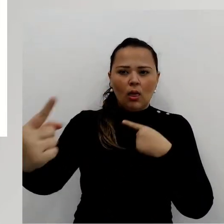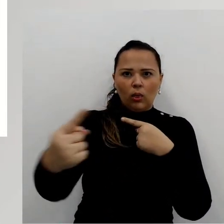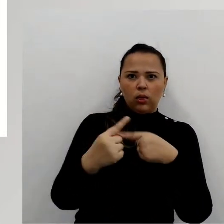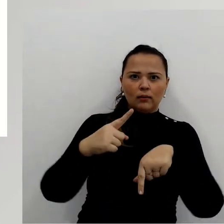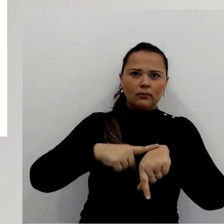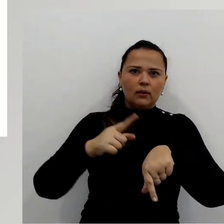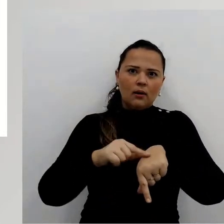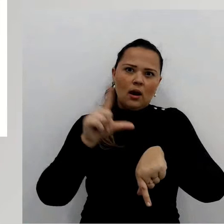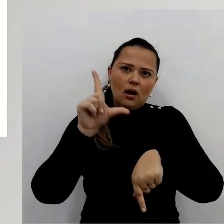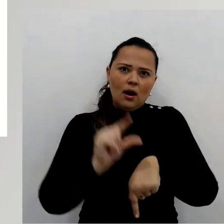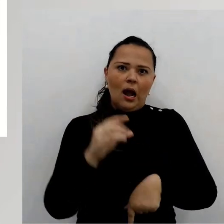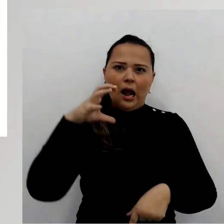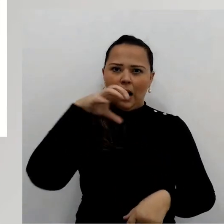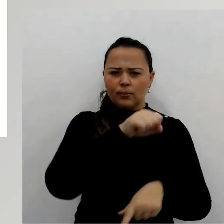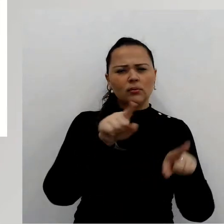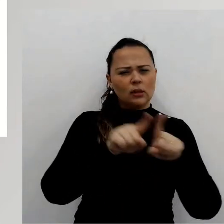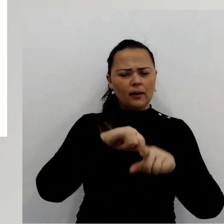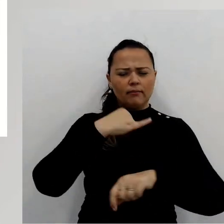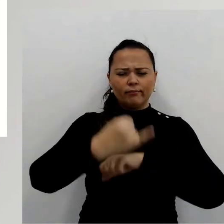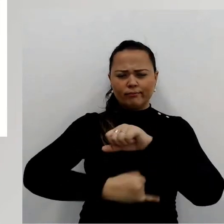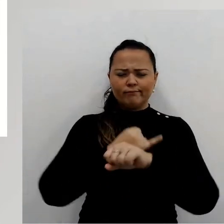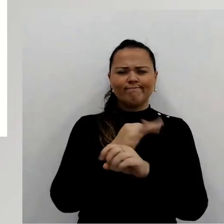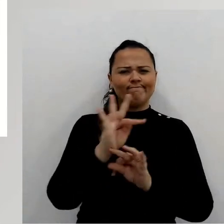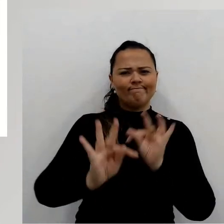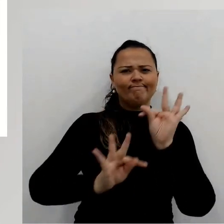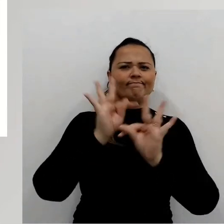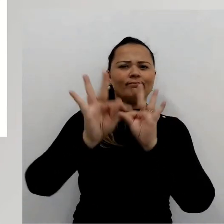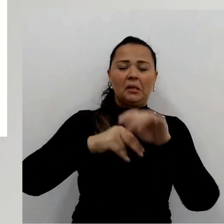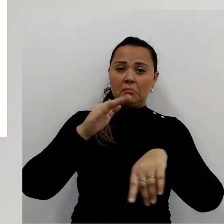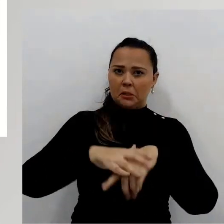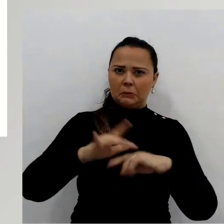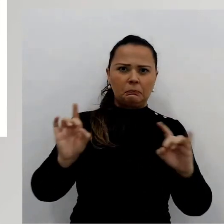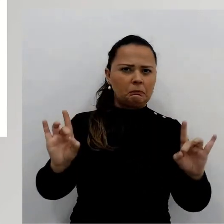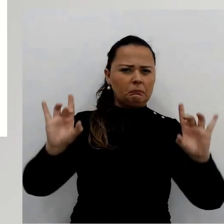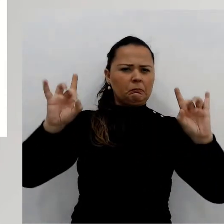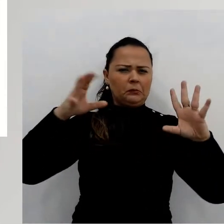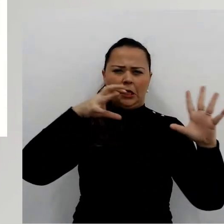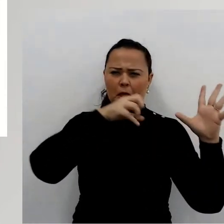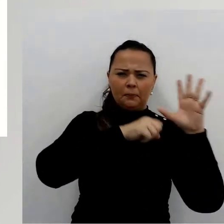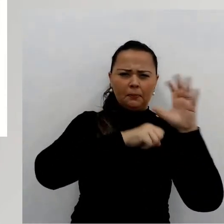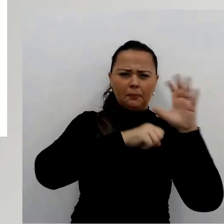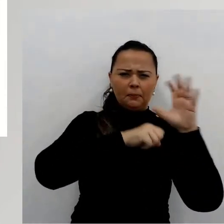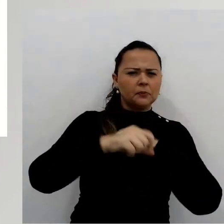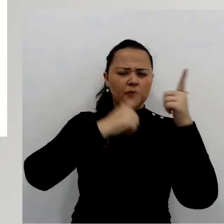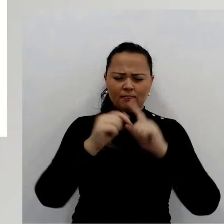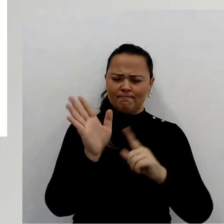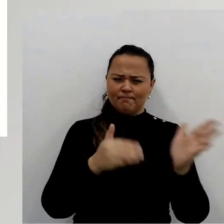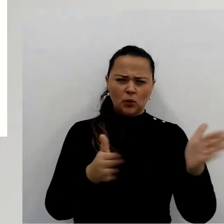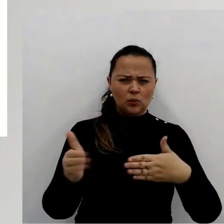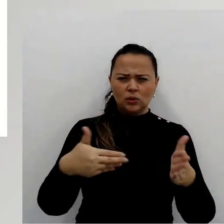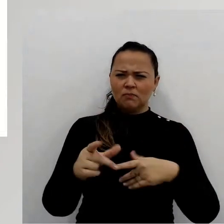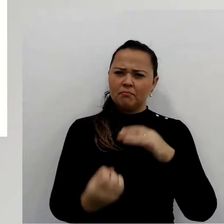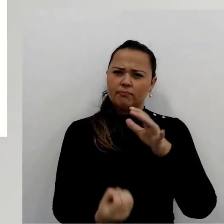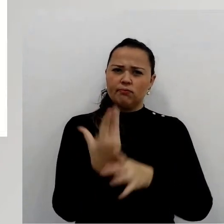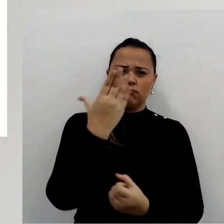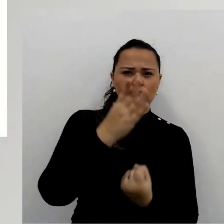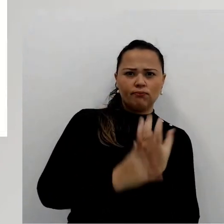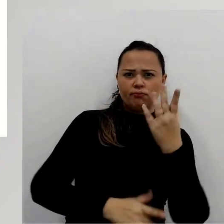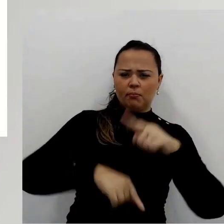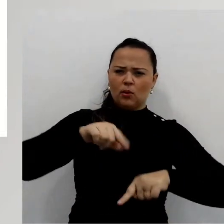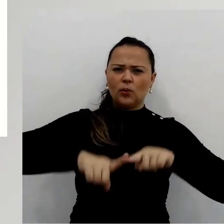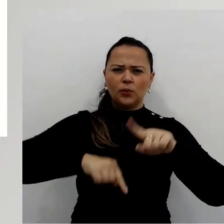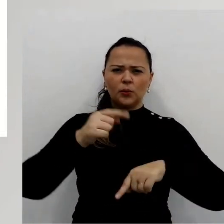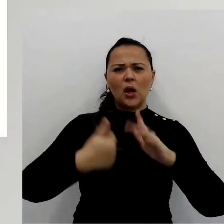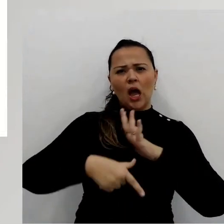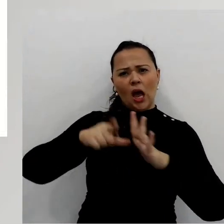really becoming much more efficient in producing a lot of the types of products that are out there for print today.